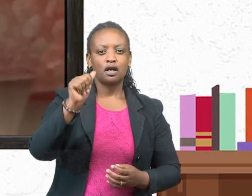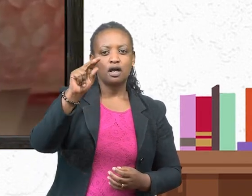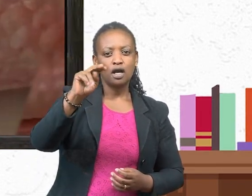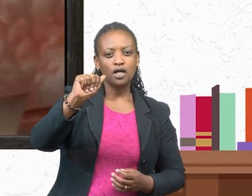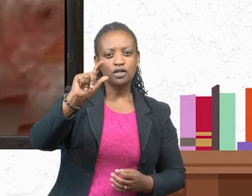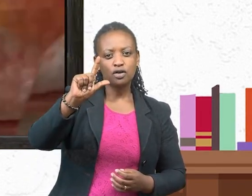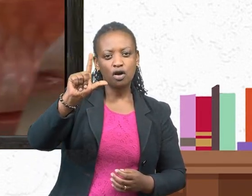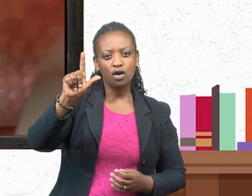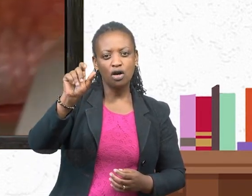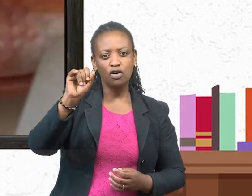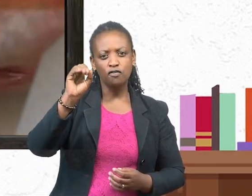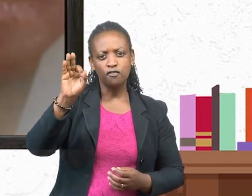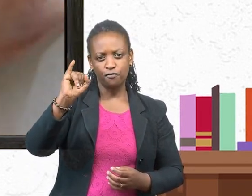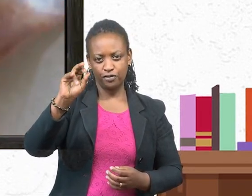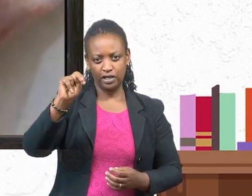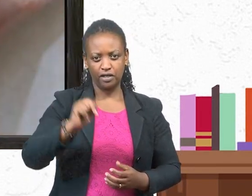anal fin,